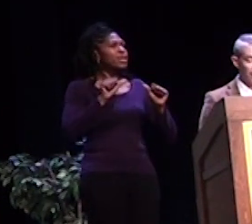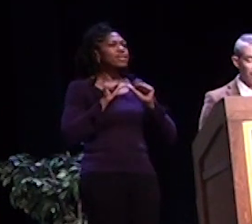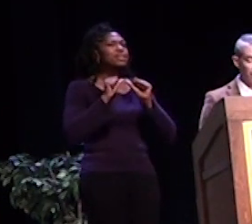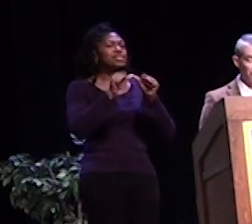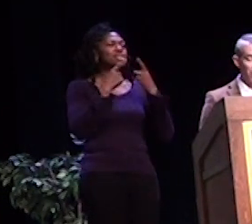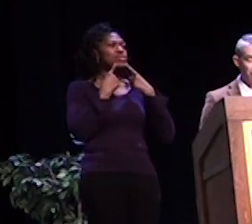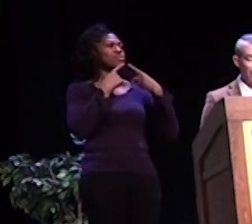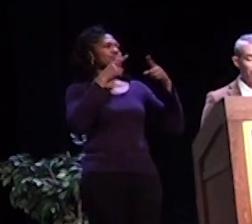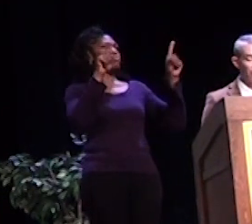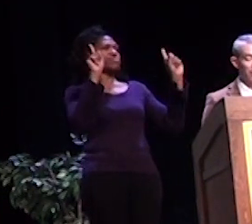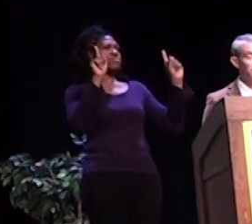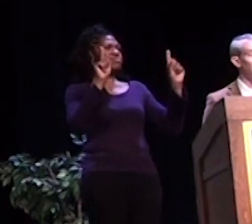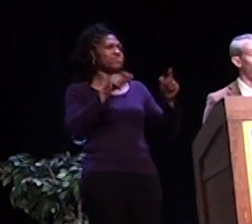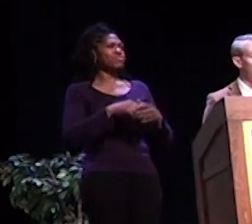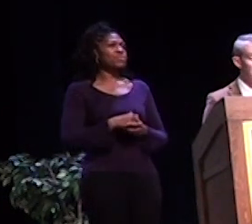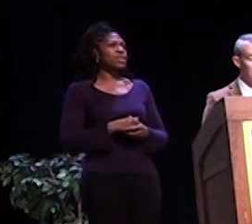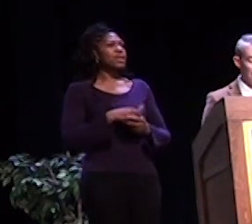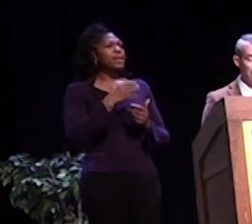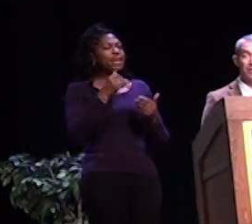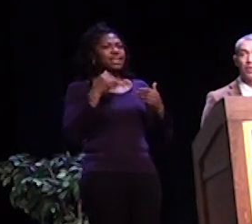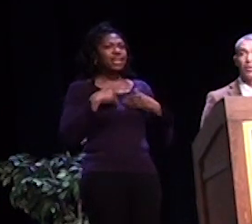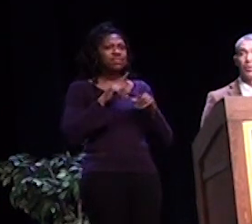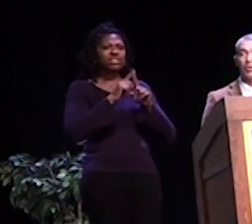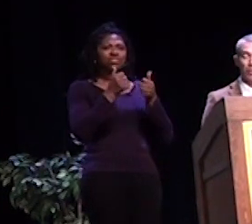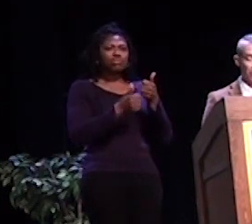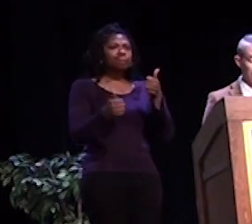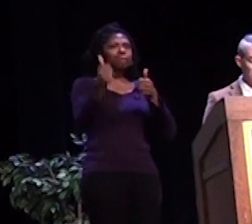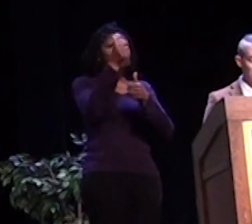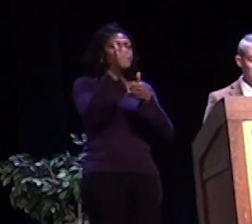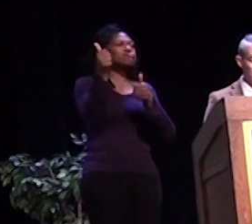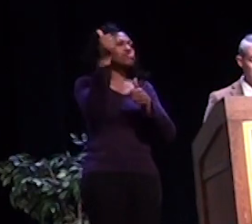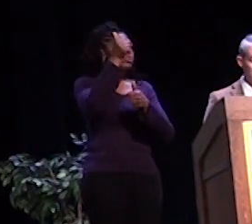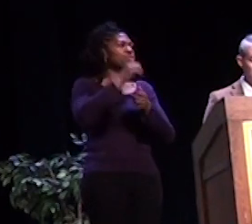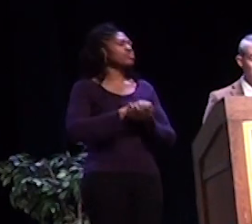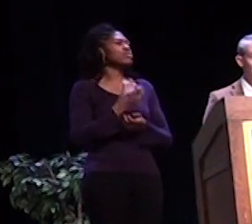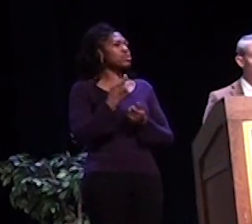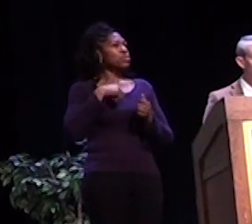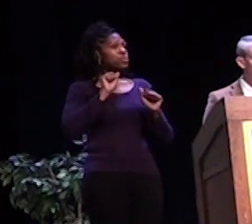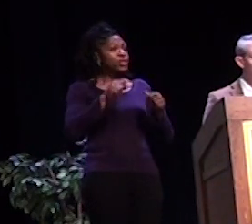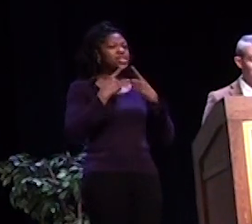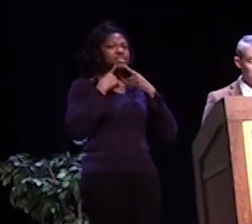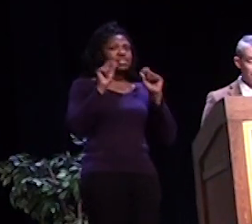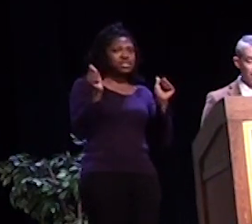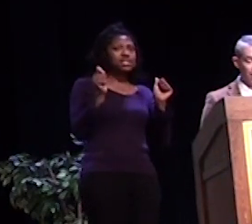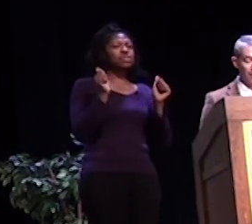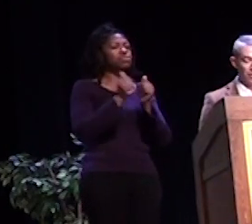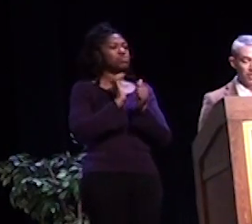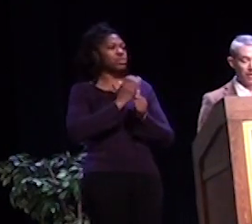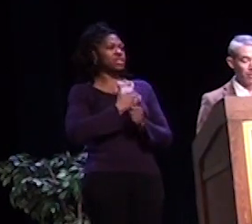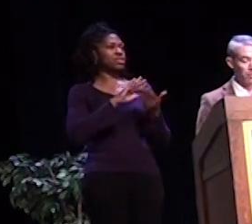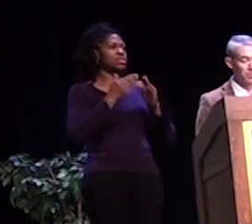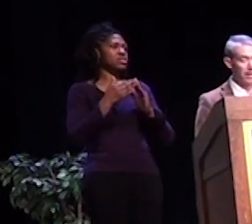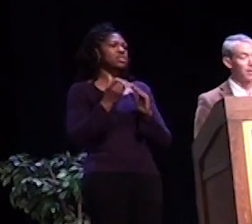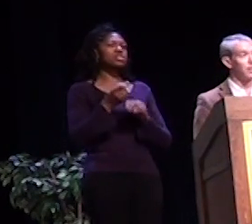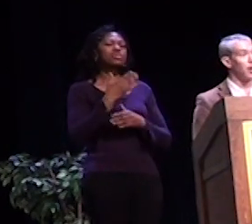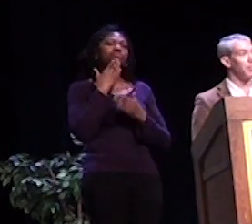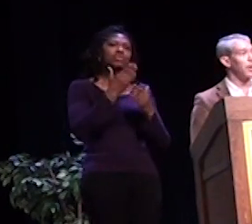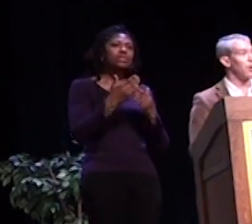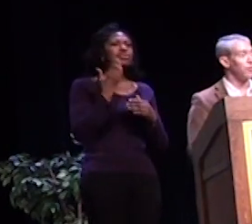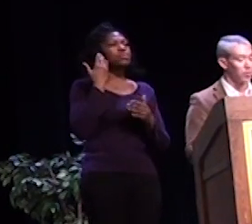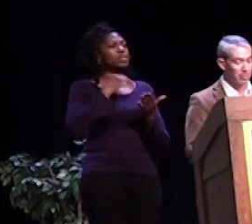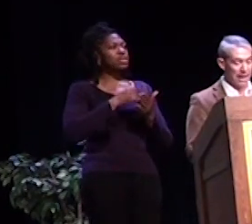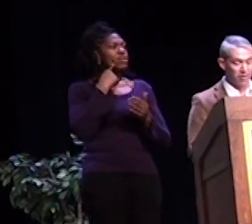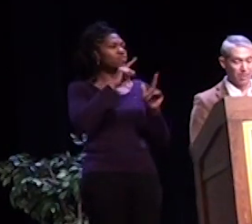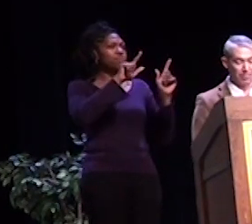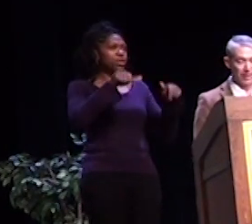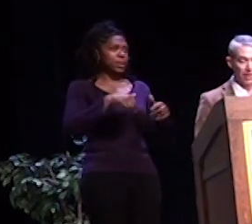reflection of community priorities and remain aligned with the growth of the city. So I want to thank you for being here and sharing your perspective to help make